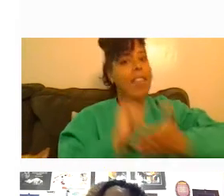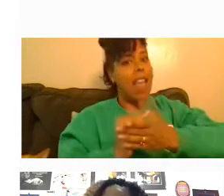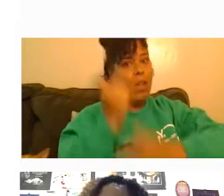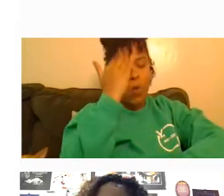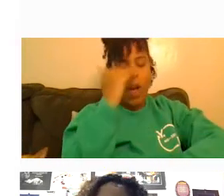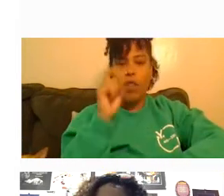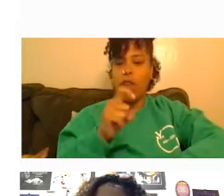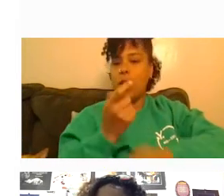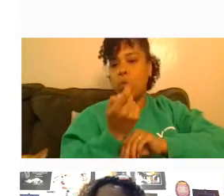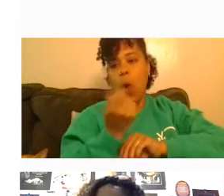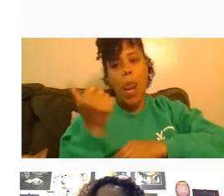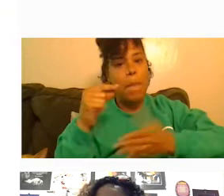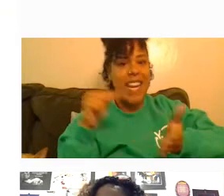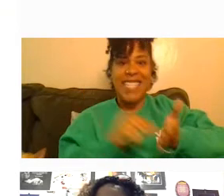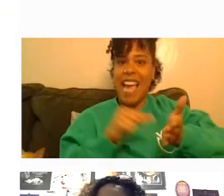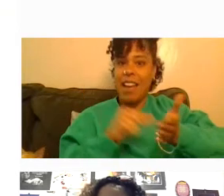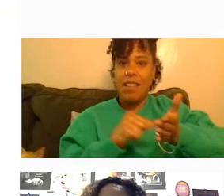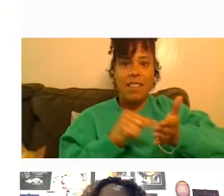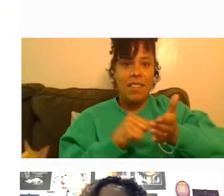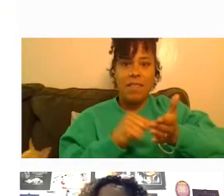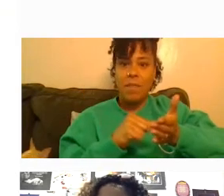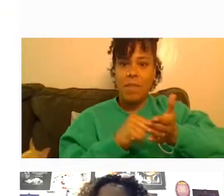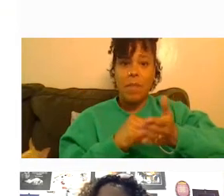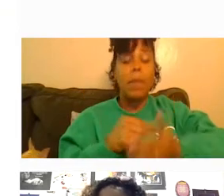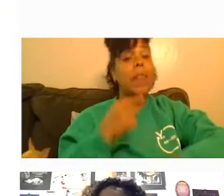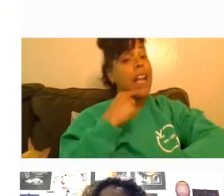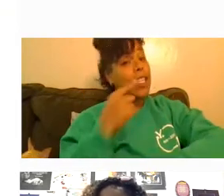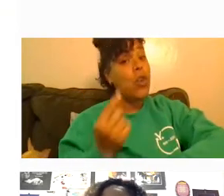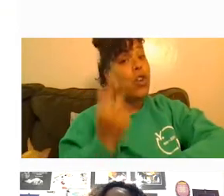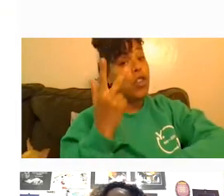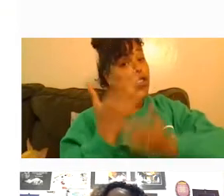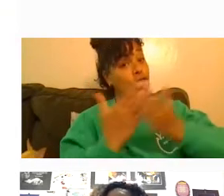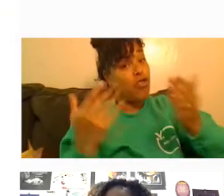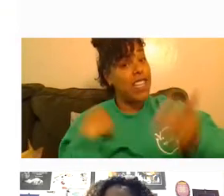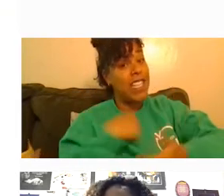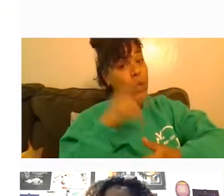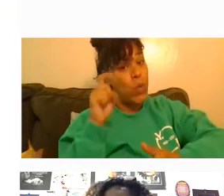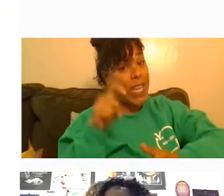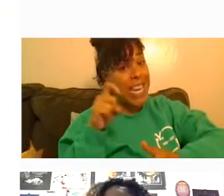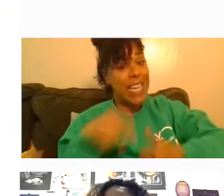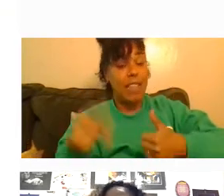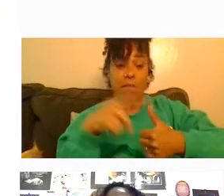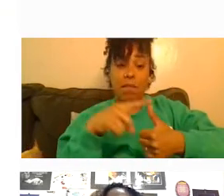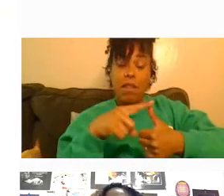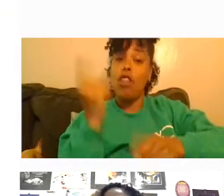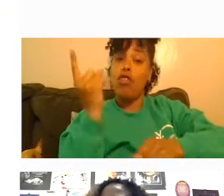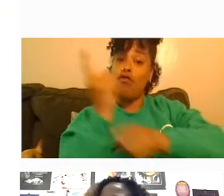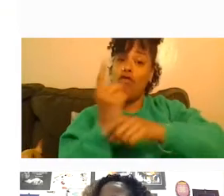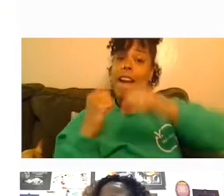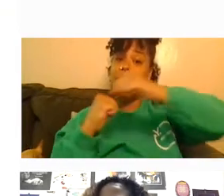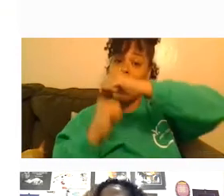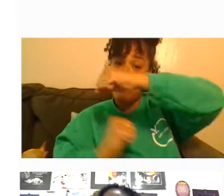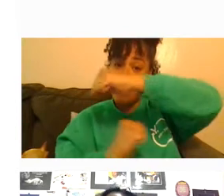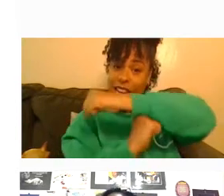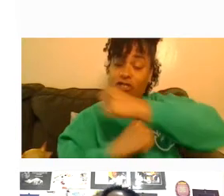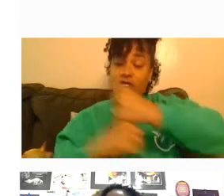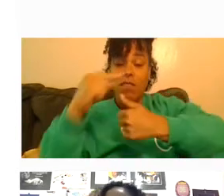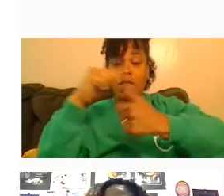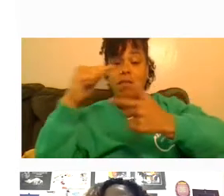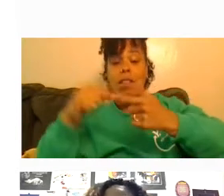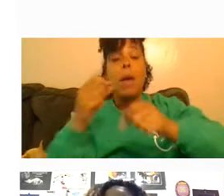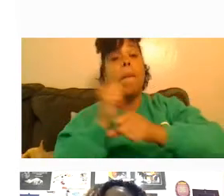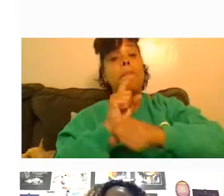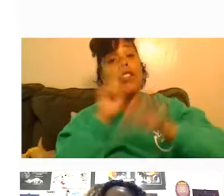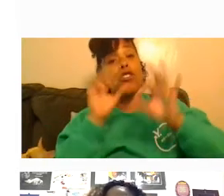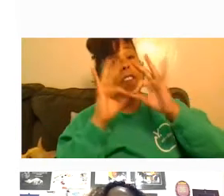told you it's only 3 things that we really need to do to become smart about our money. Have the right foundation. Make sure that our family is covered in case